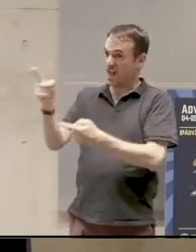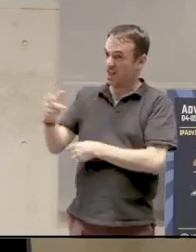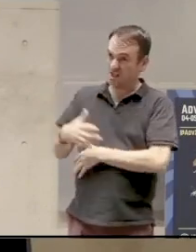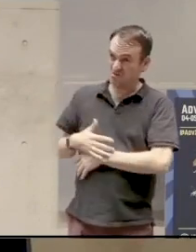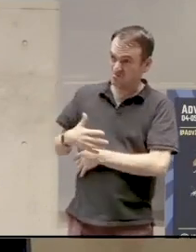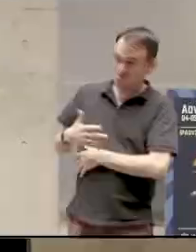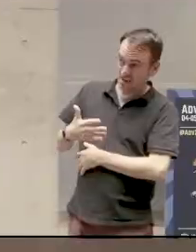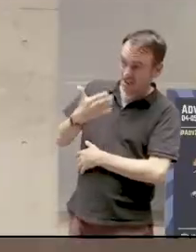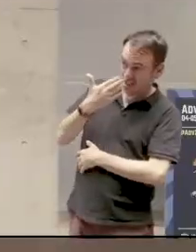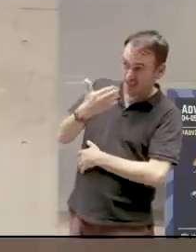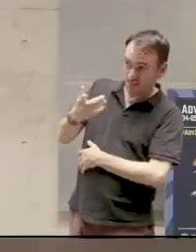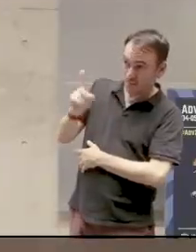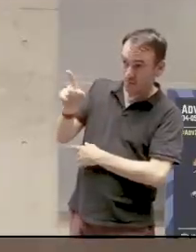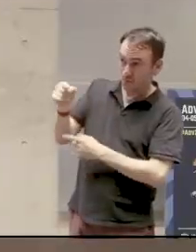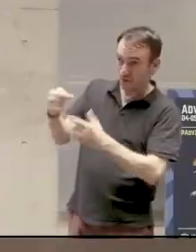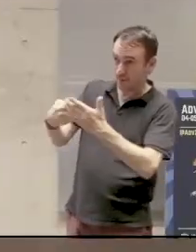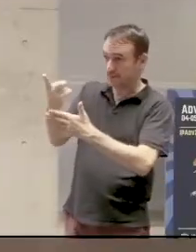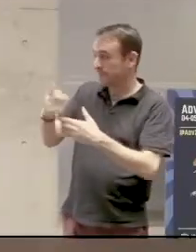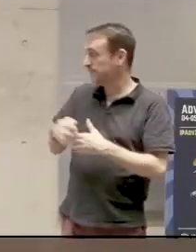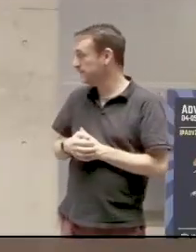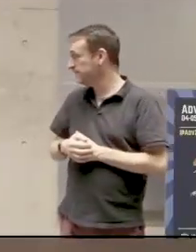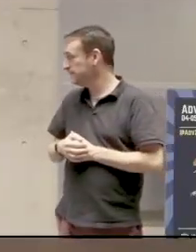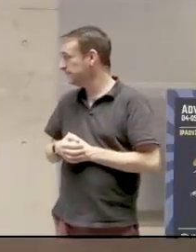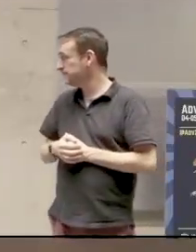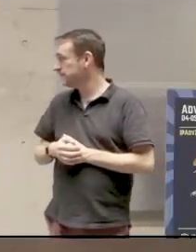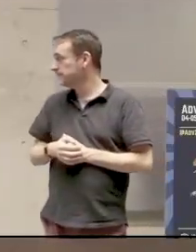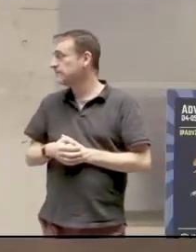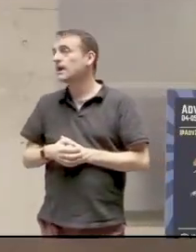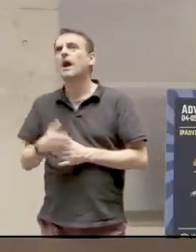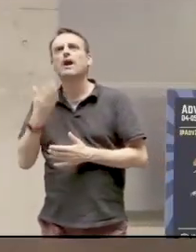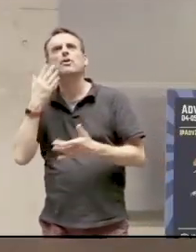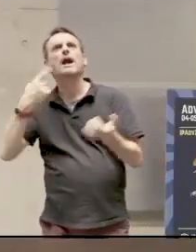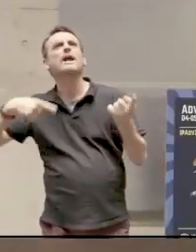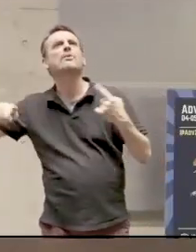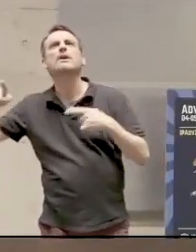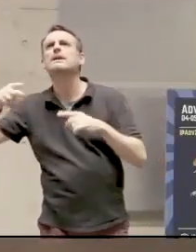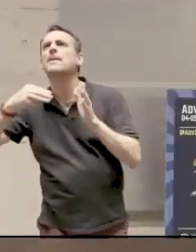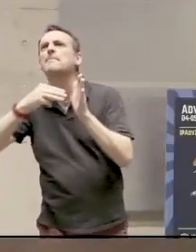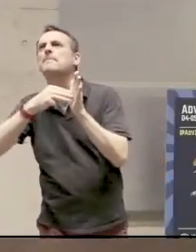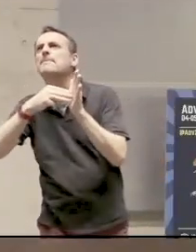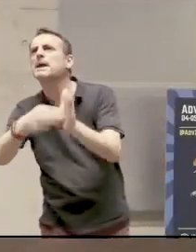innovative. I don't know if there are any millionaires who are